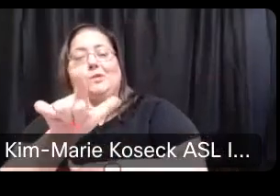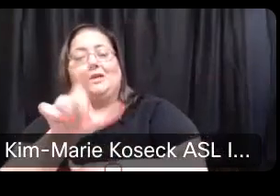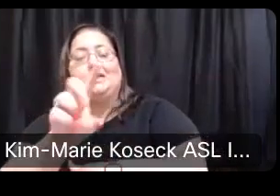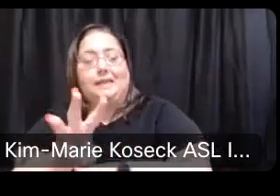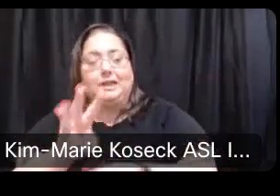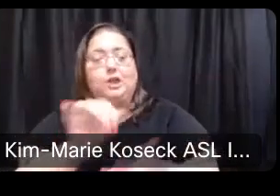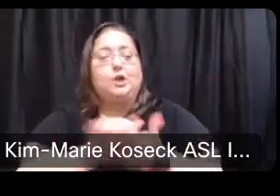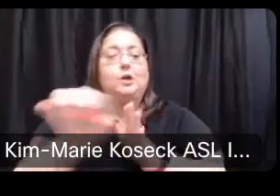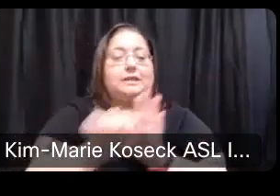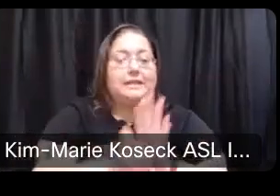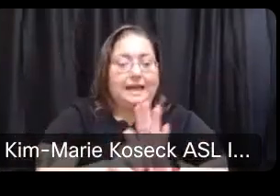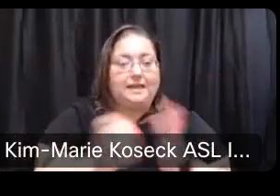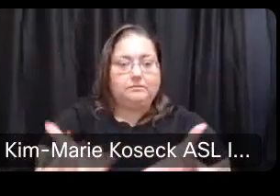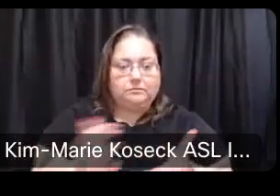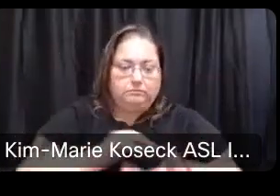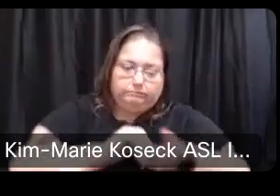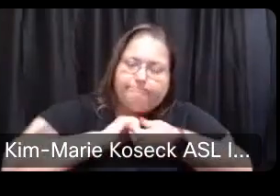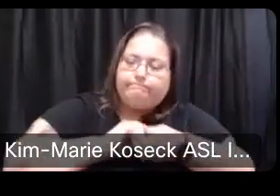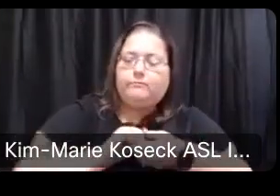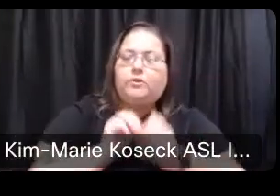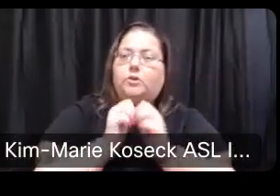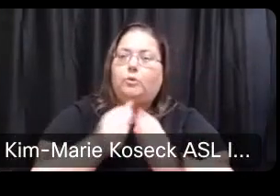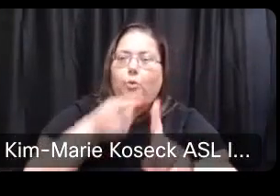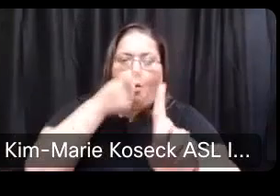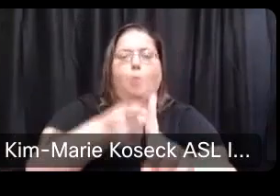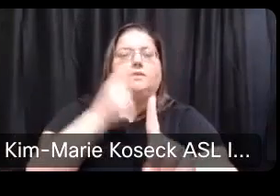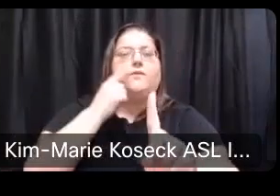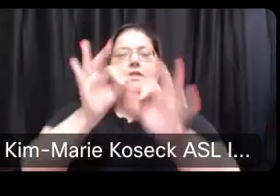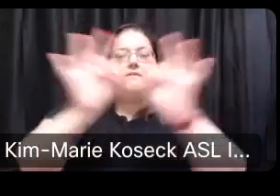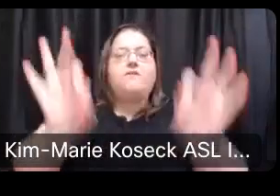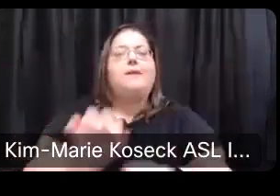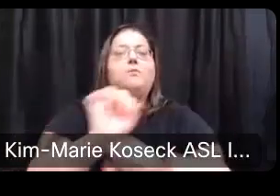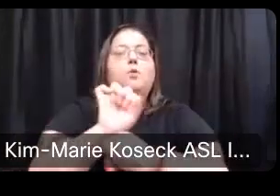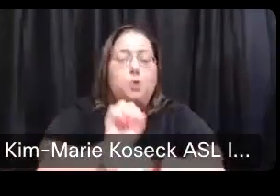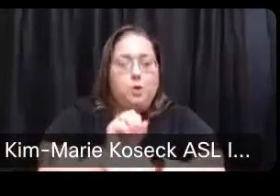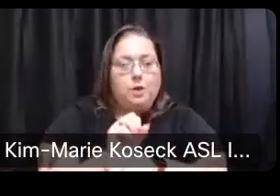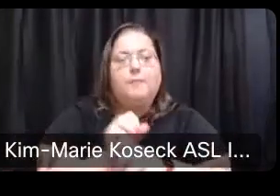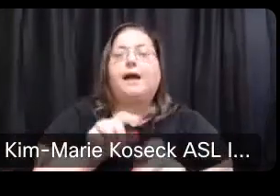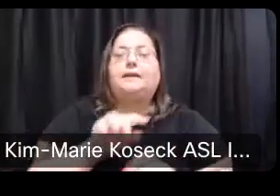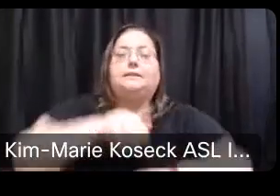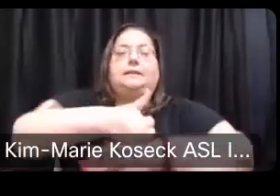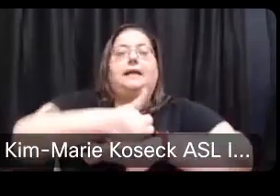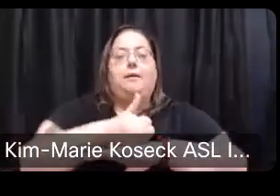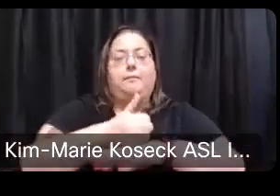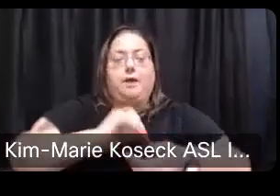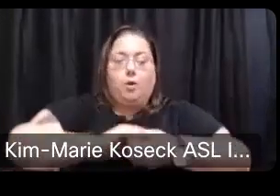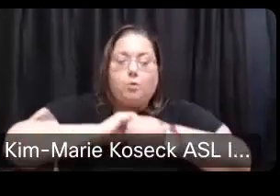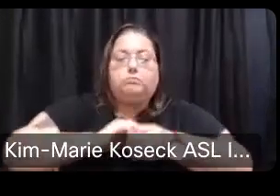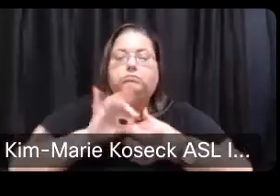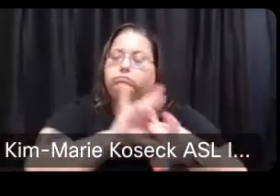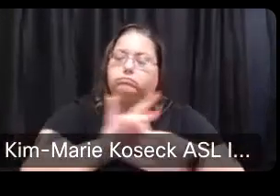has established collective goals to guide the development of the framework. By establishing a coordinated